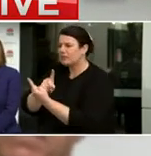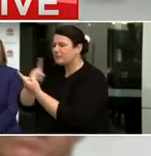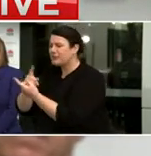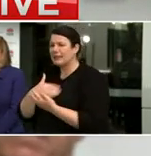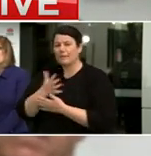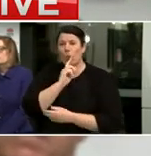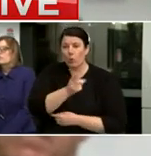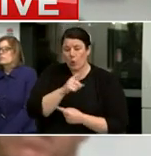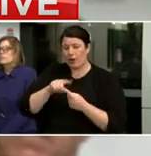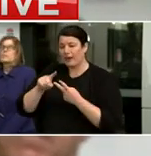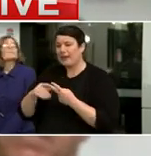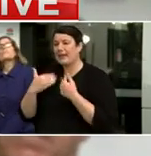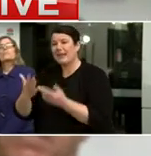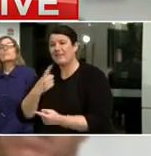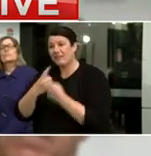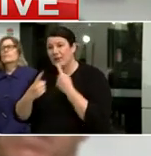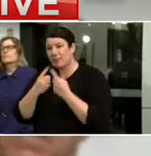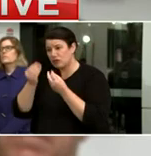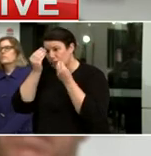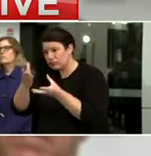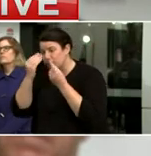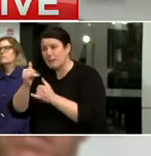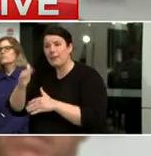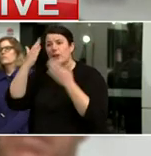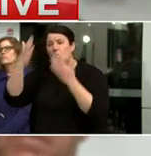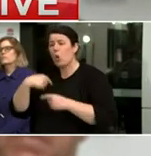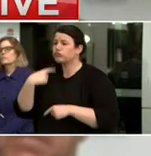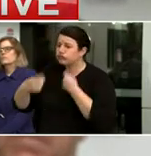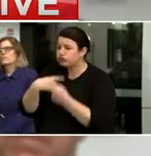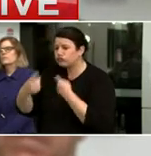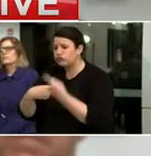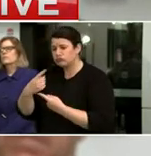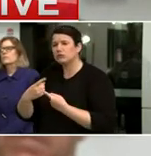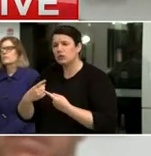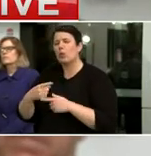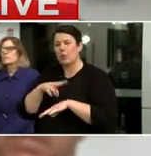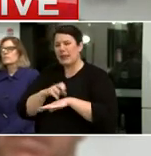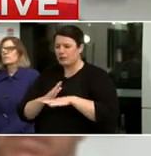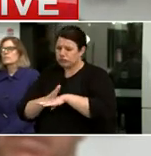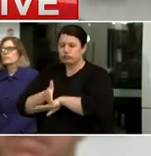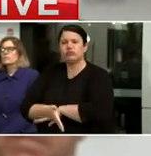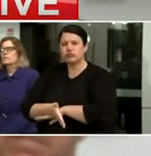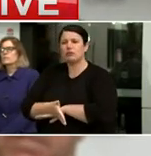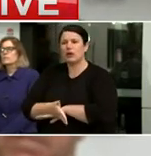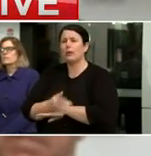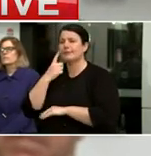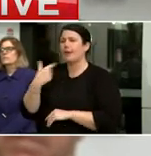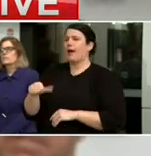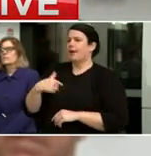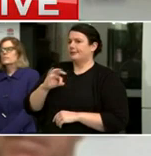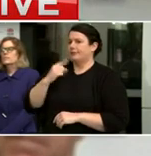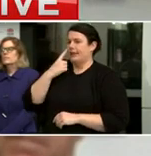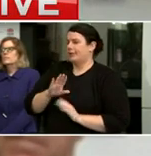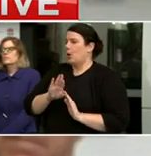warning people about their behaviour and consequences. And this has also gone a long way towards seeing people return home or